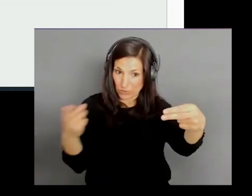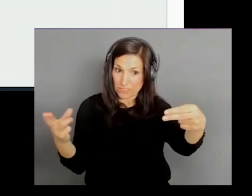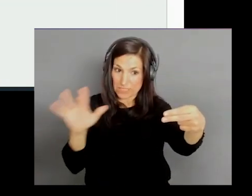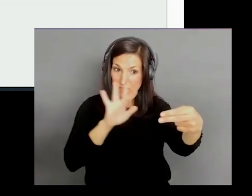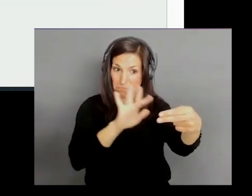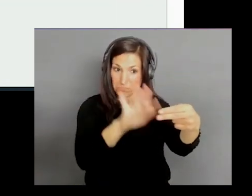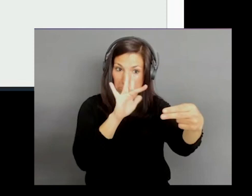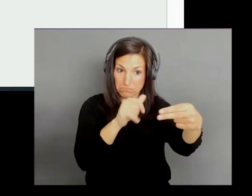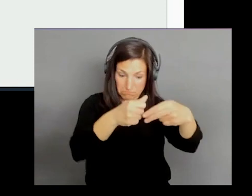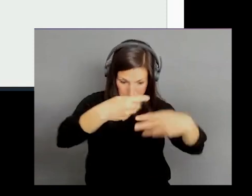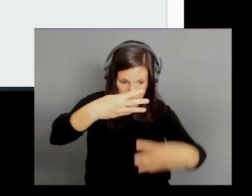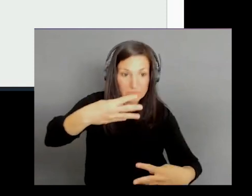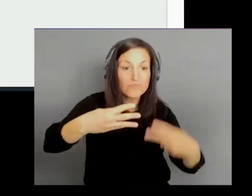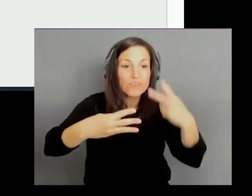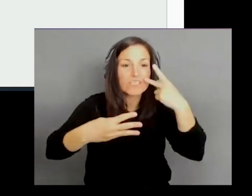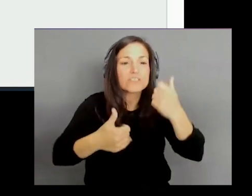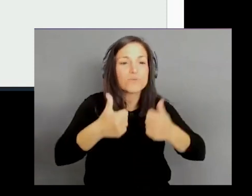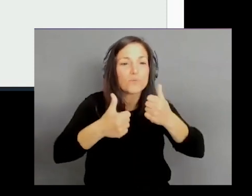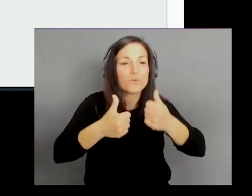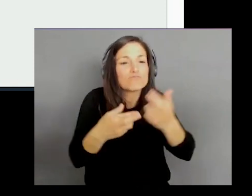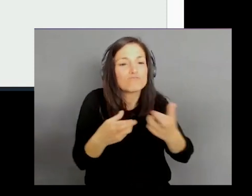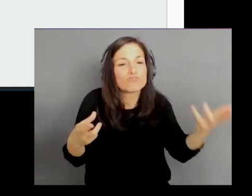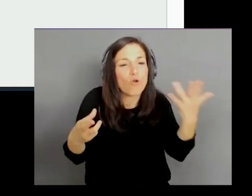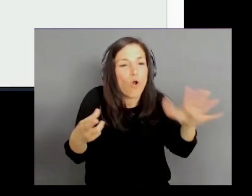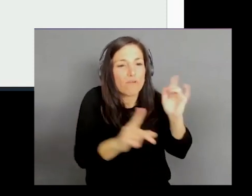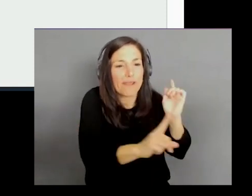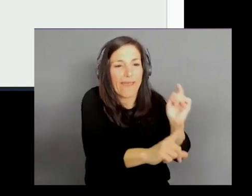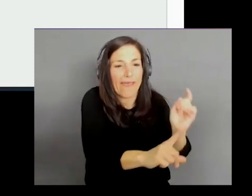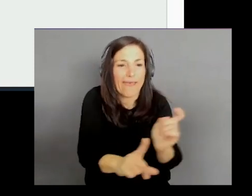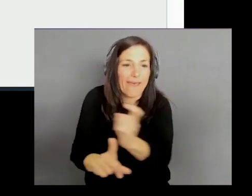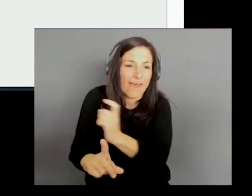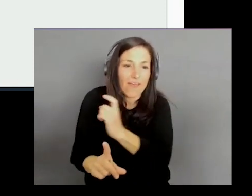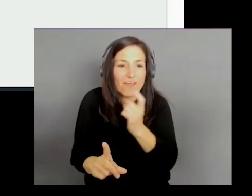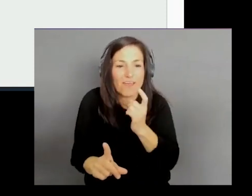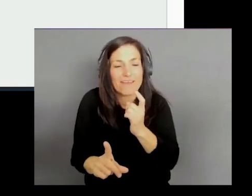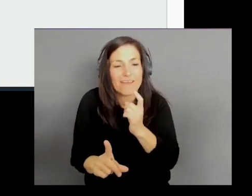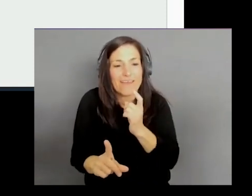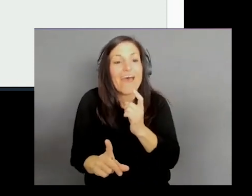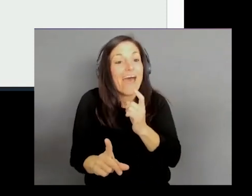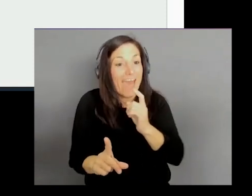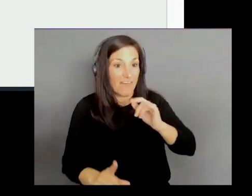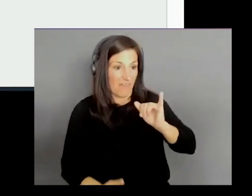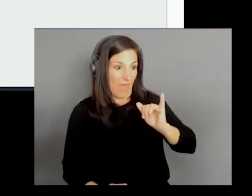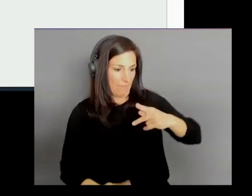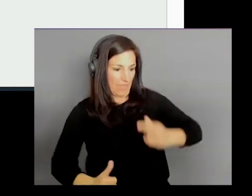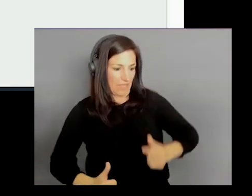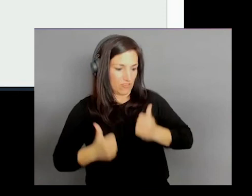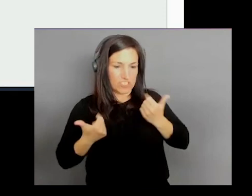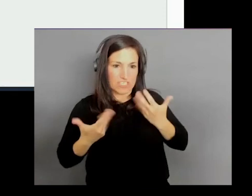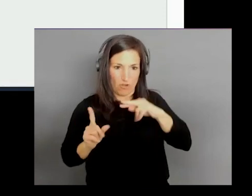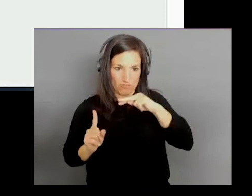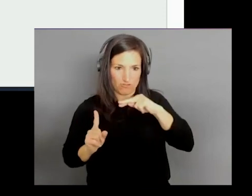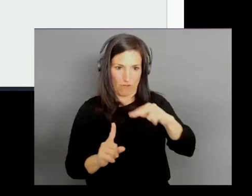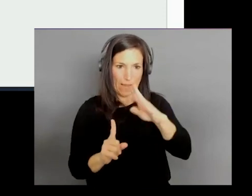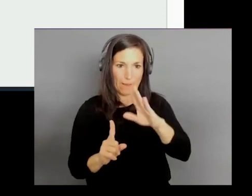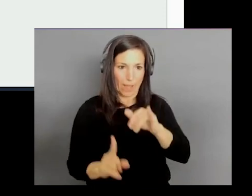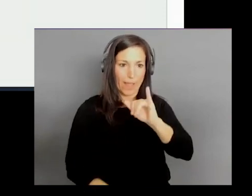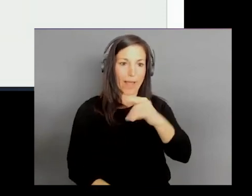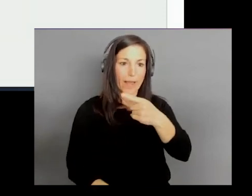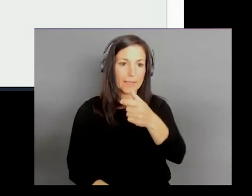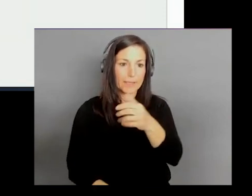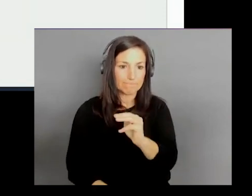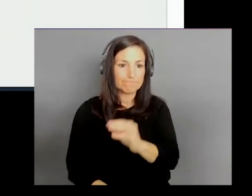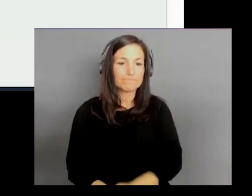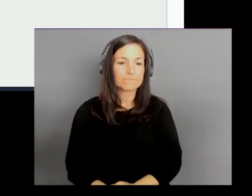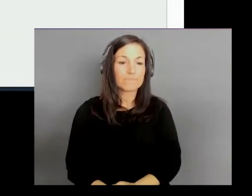have been allocated IP addresses that are being tracked by Ipam. So again, you can see here these two VPCs that we